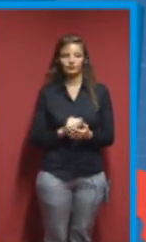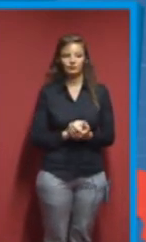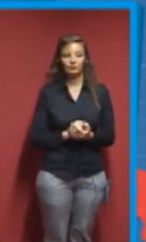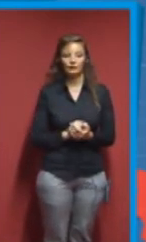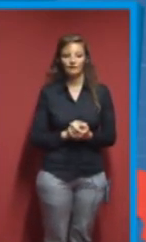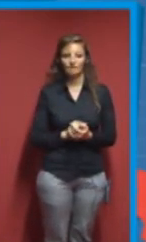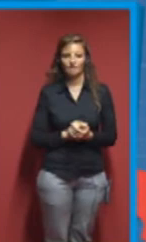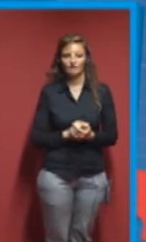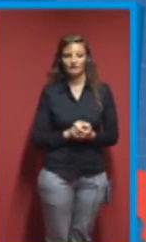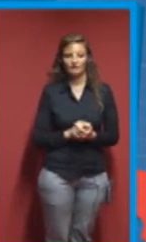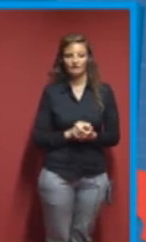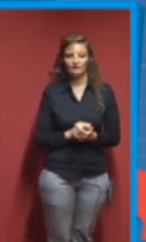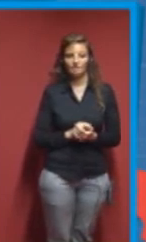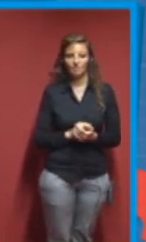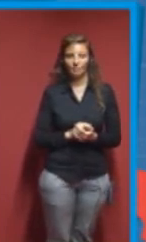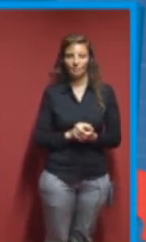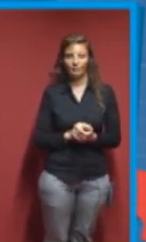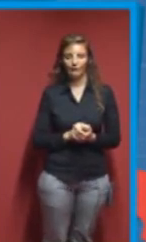1, 2, 3.